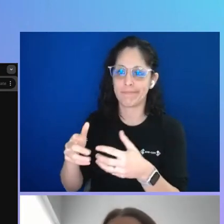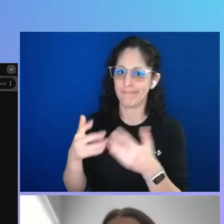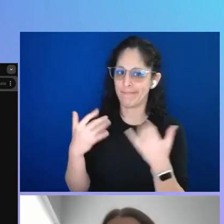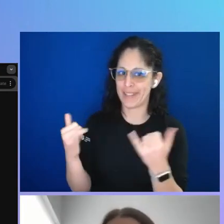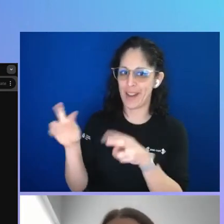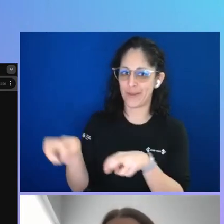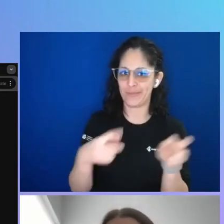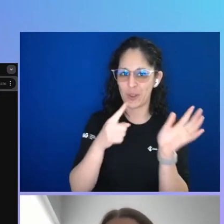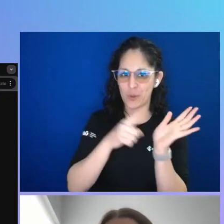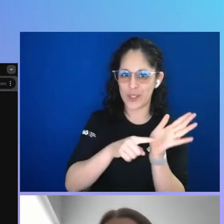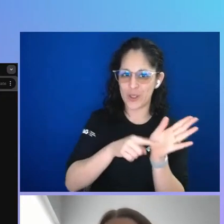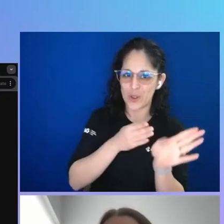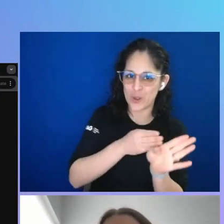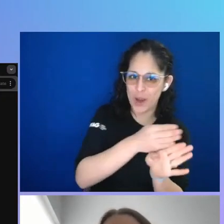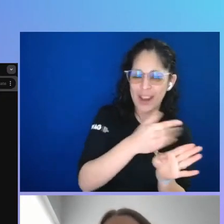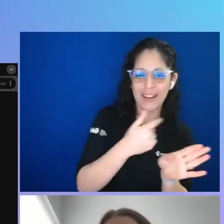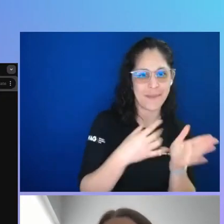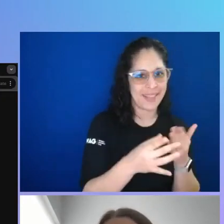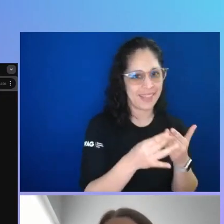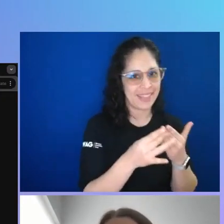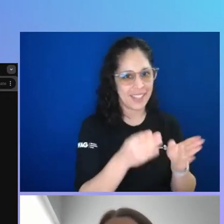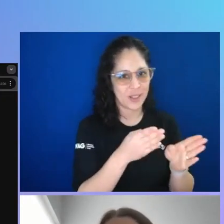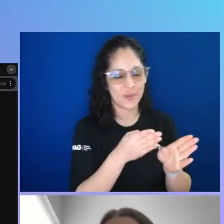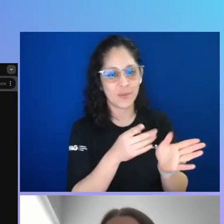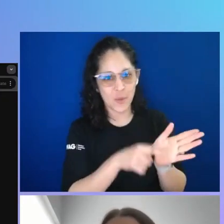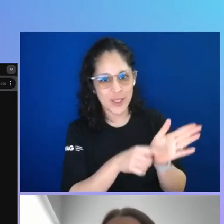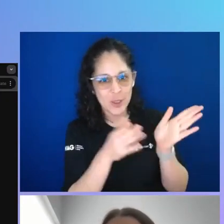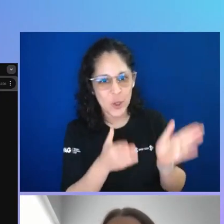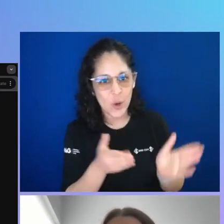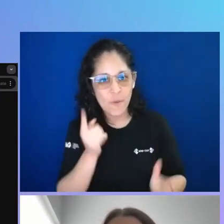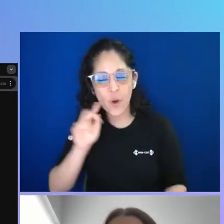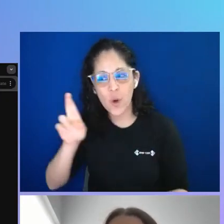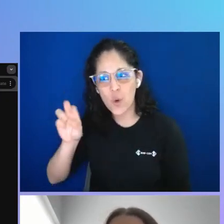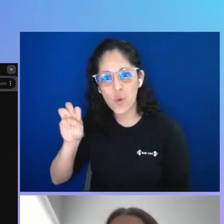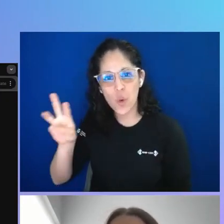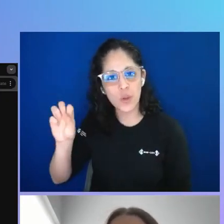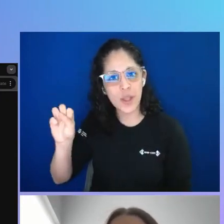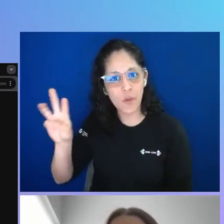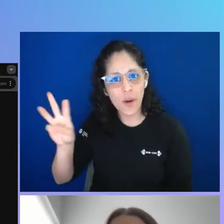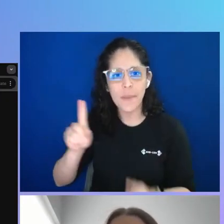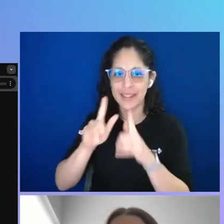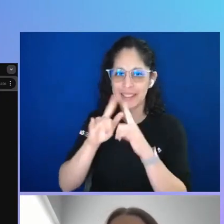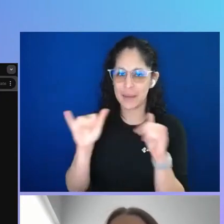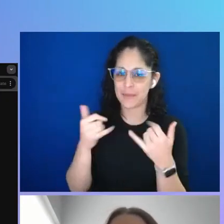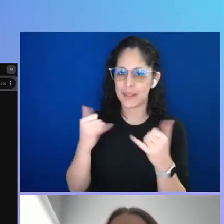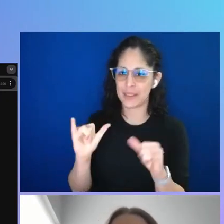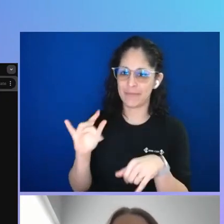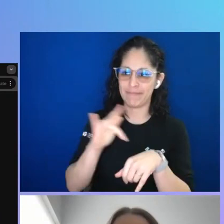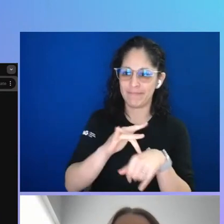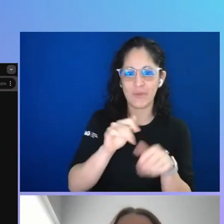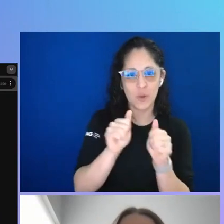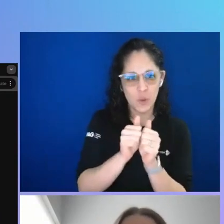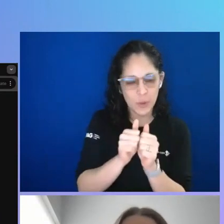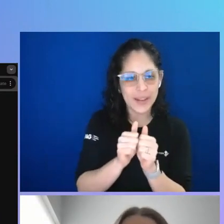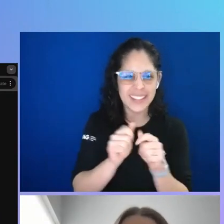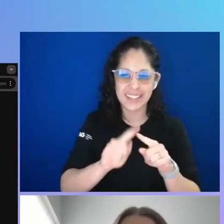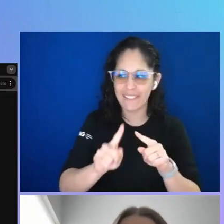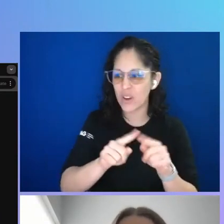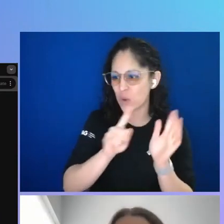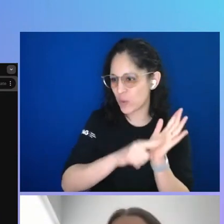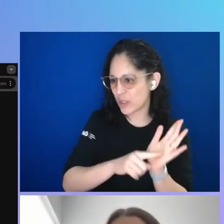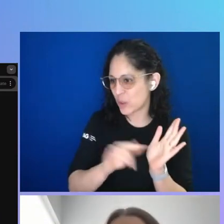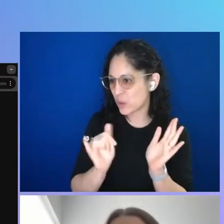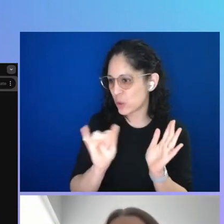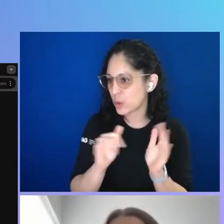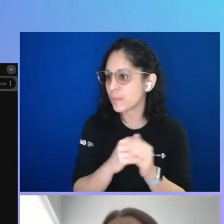researcher track, and now I'm the lead researcher on Row software, but also have a hand in bike and tread research as well. Additionally, I